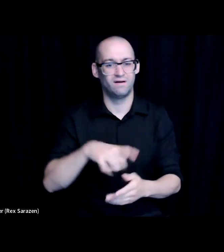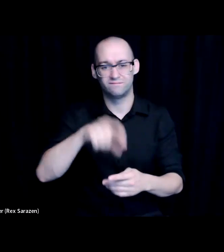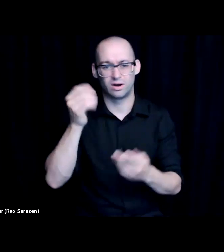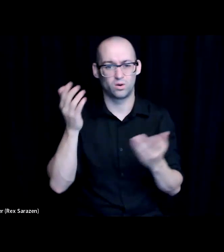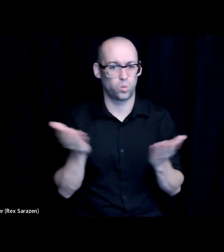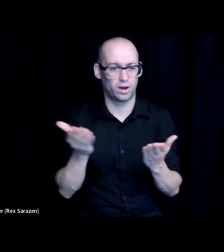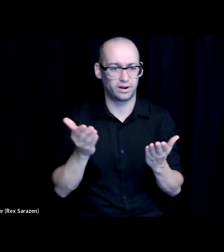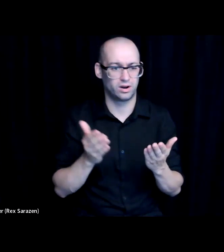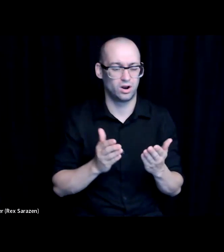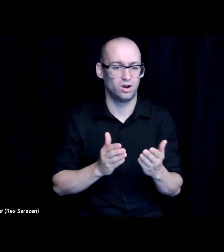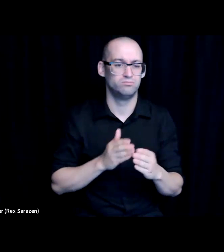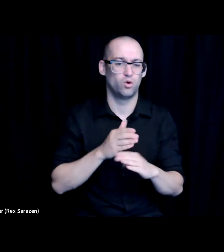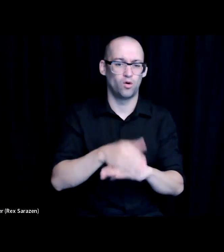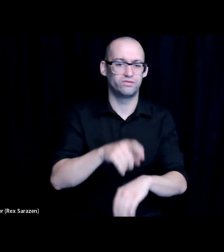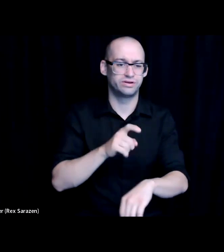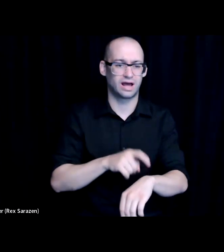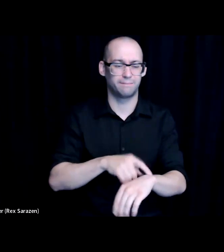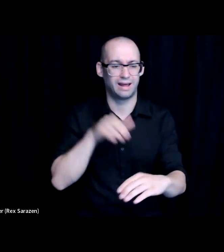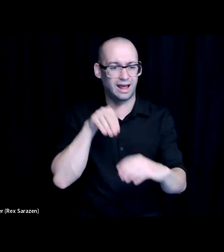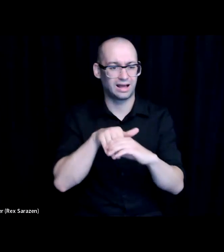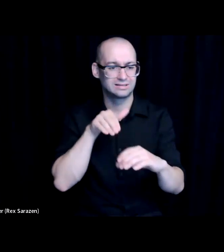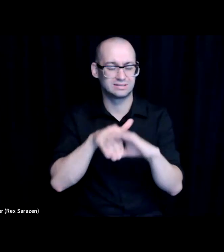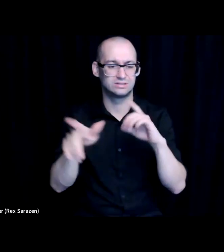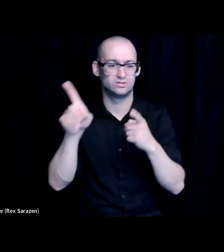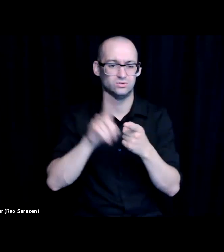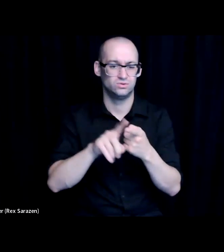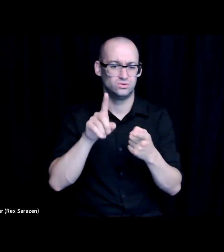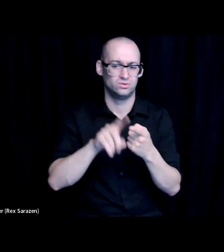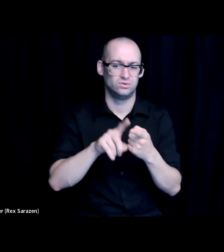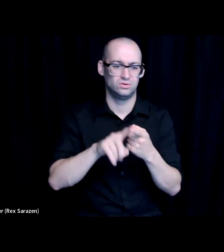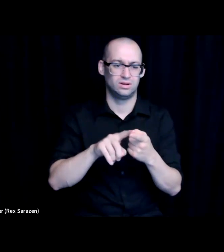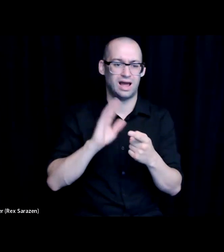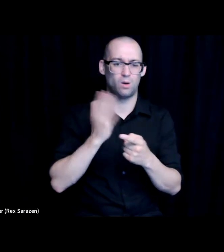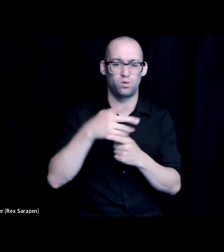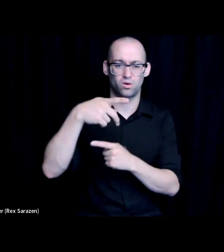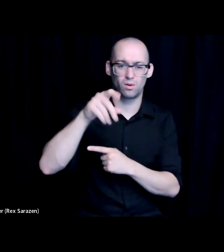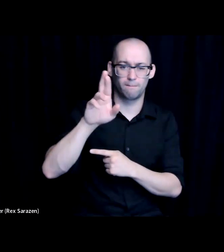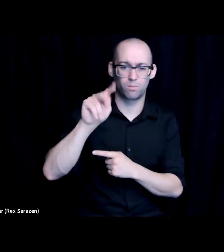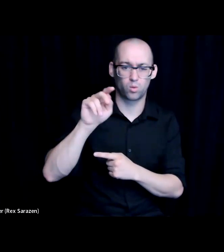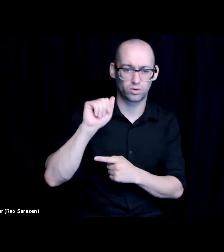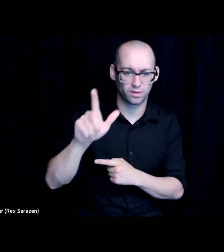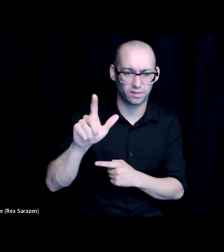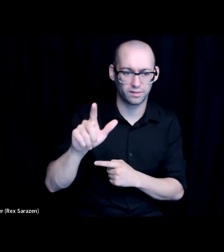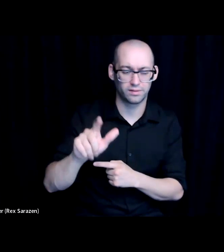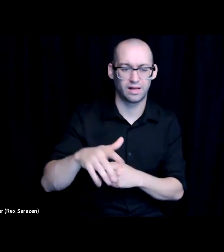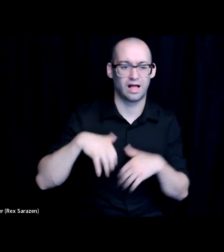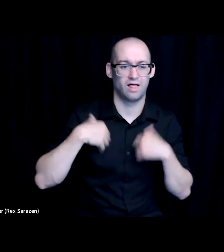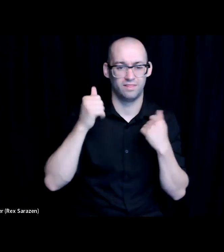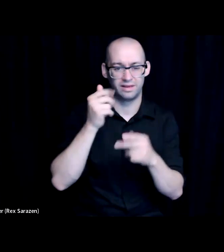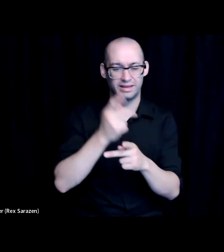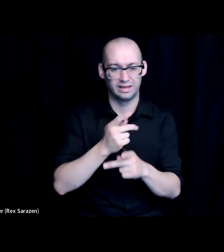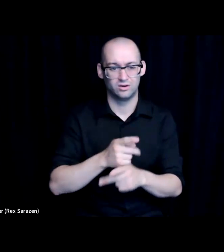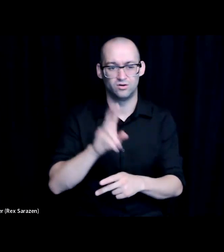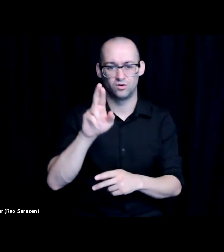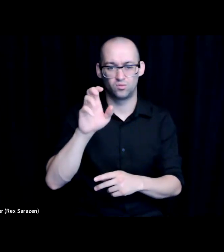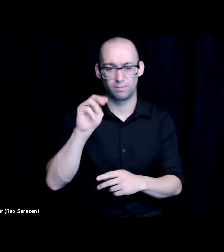the time is that access to our portal, access to healthcare remotely was